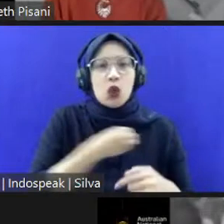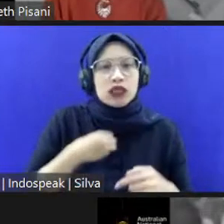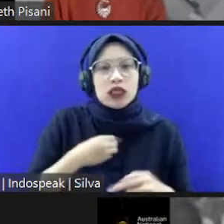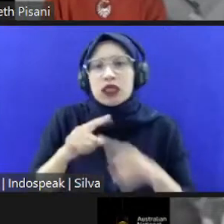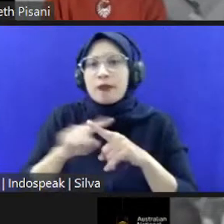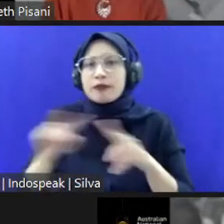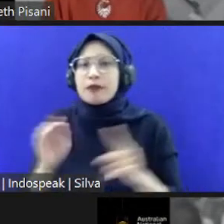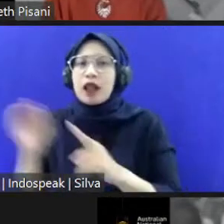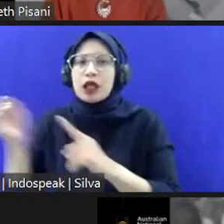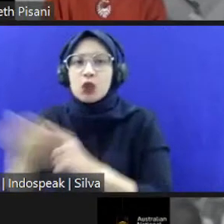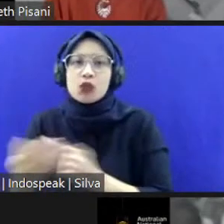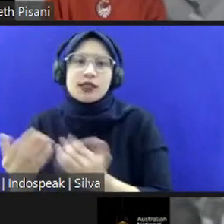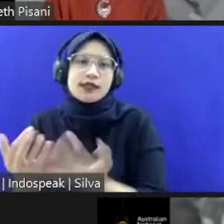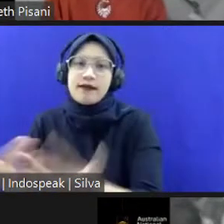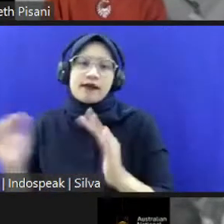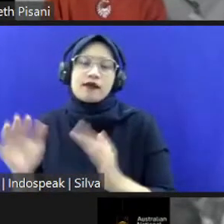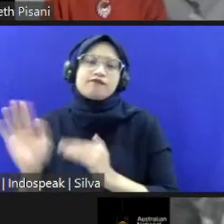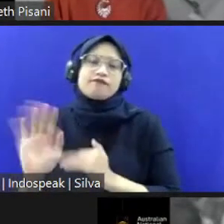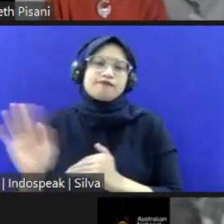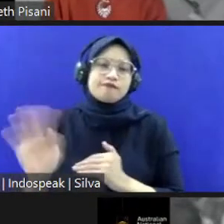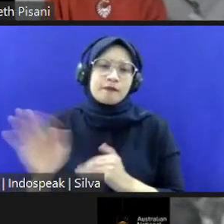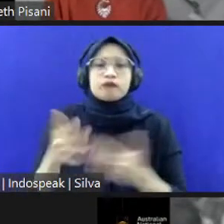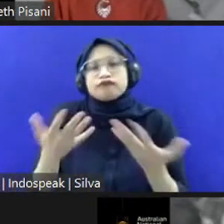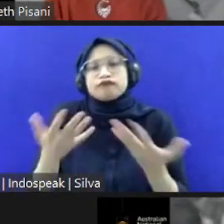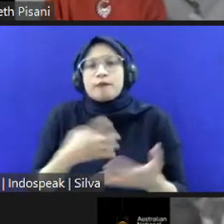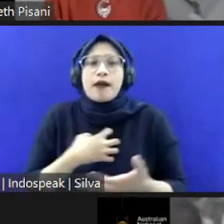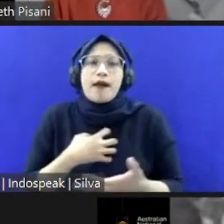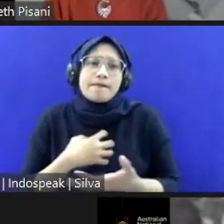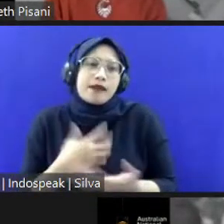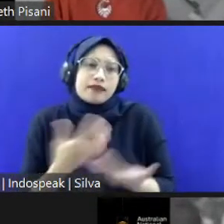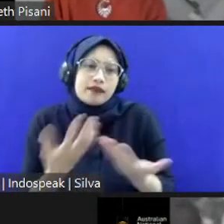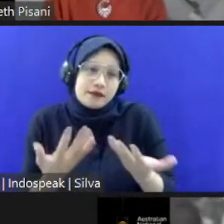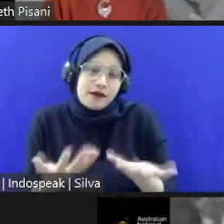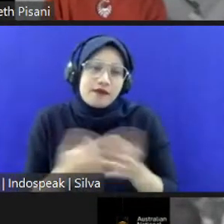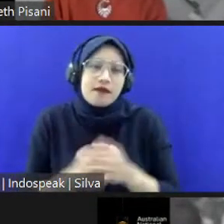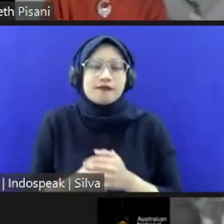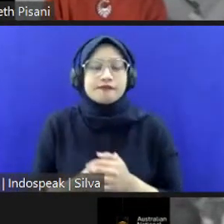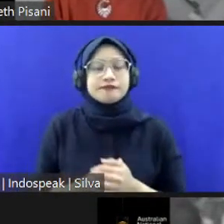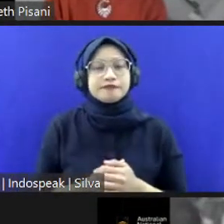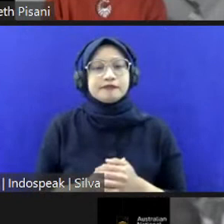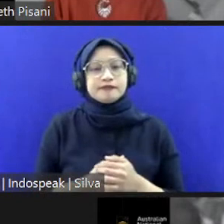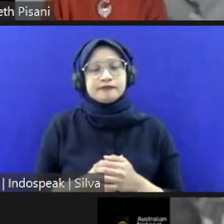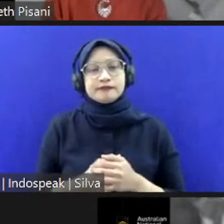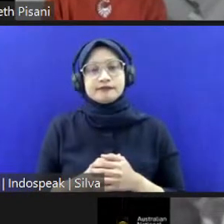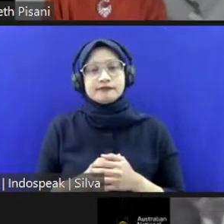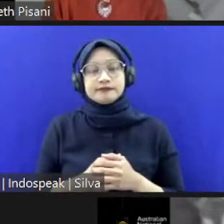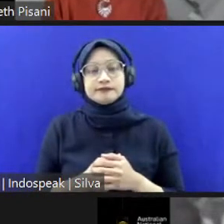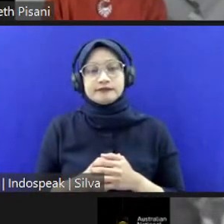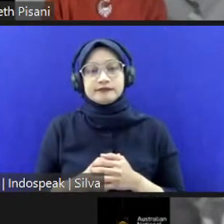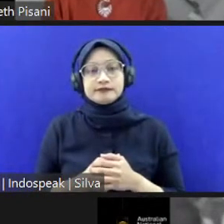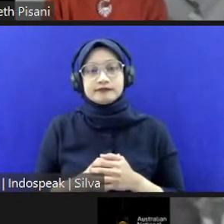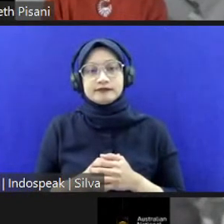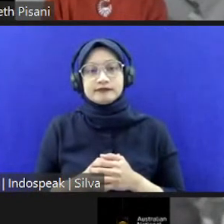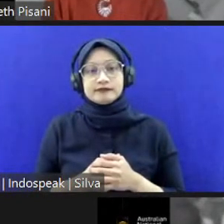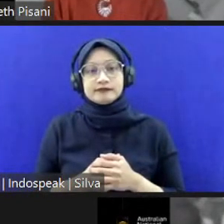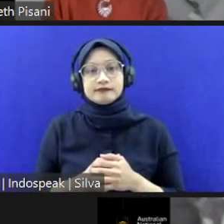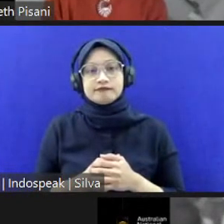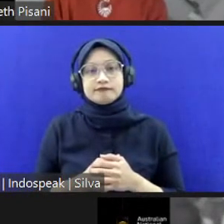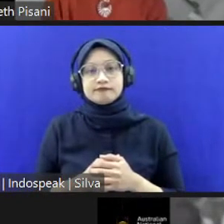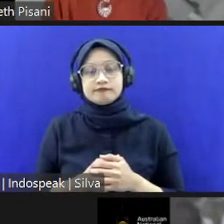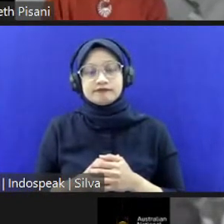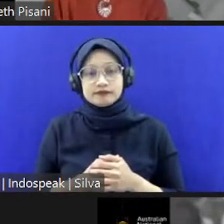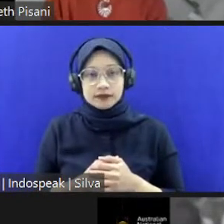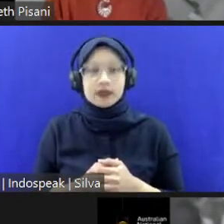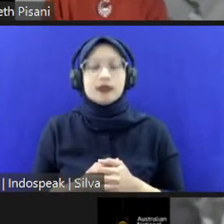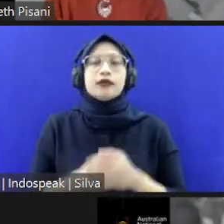Andreas might like to comment on, or Elizabeth for that matter. Thank you. Baik,